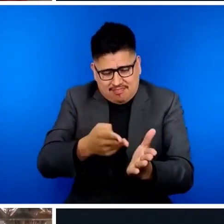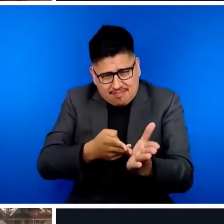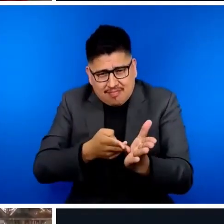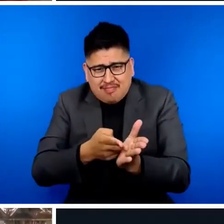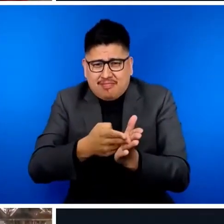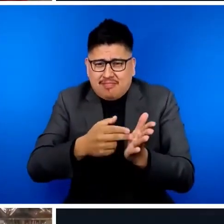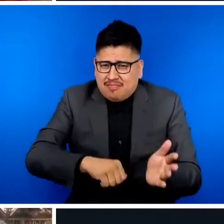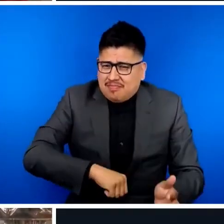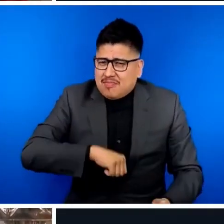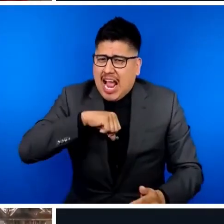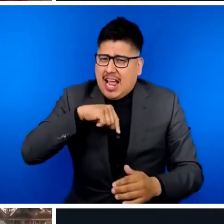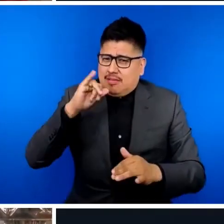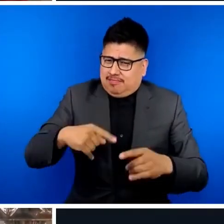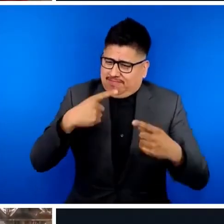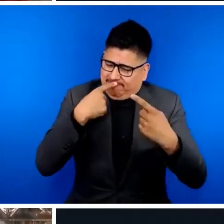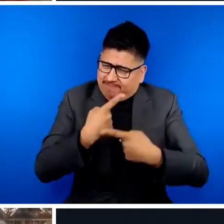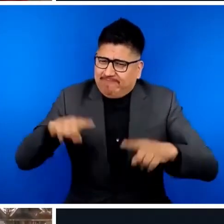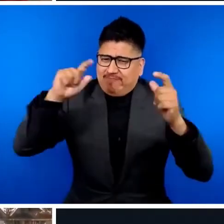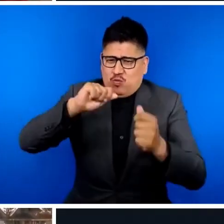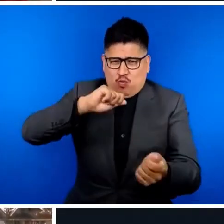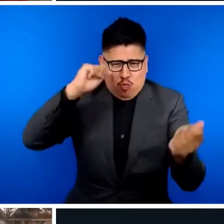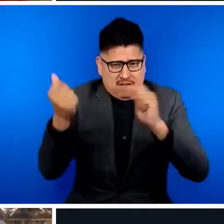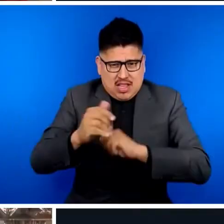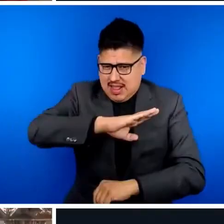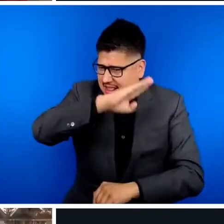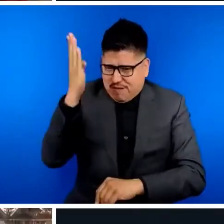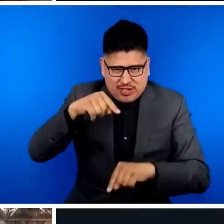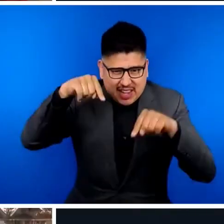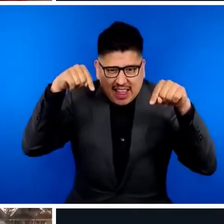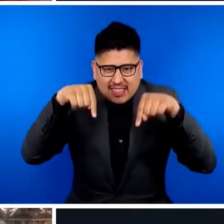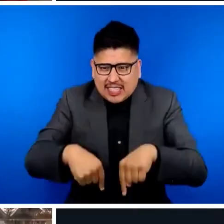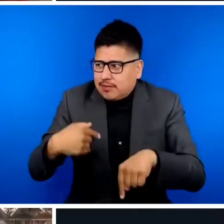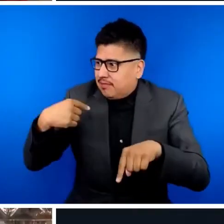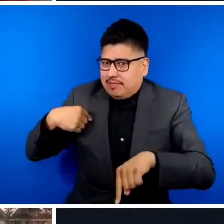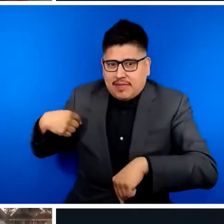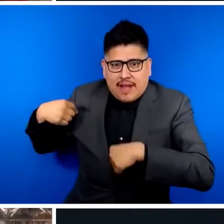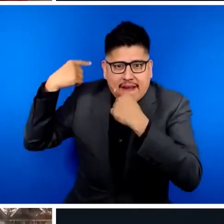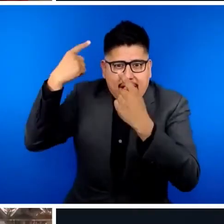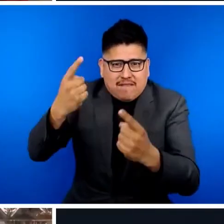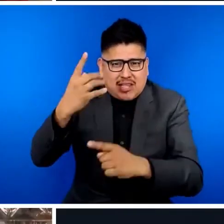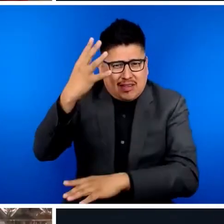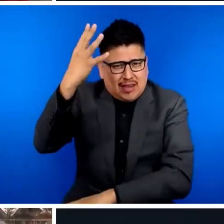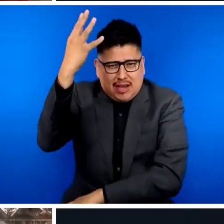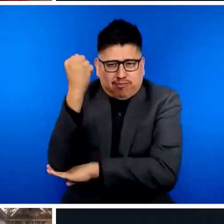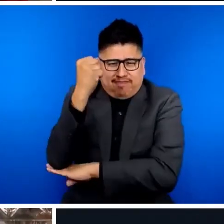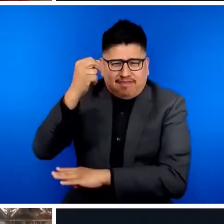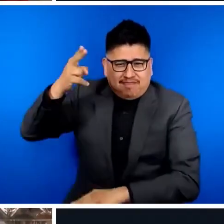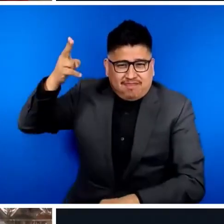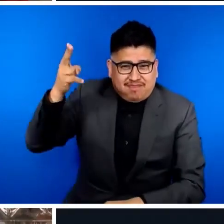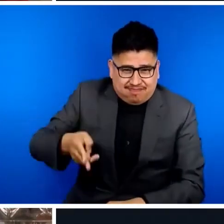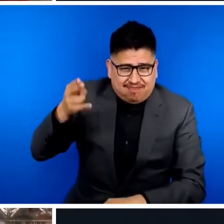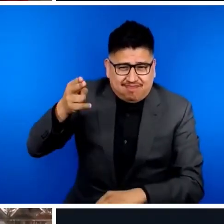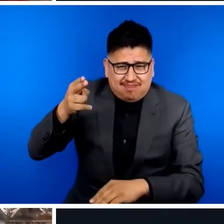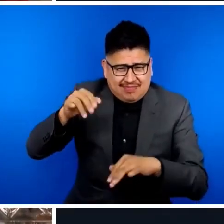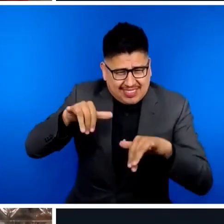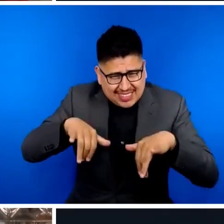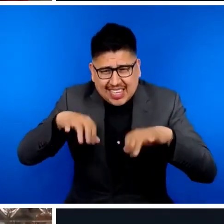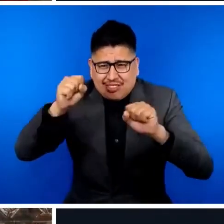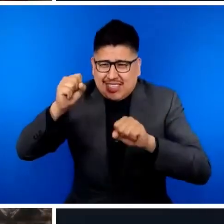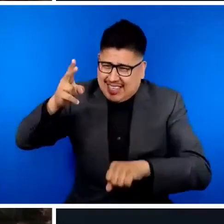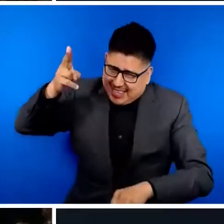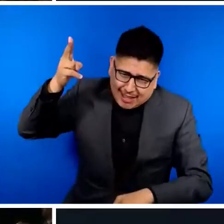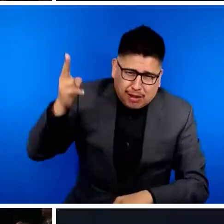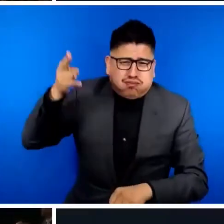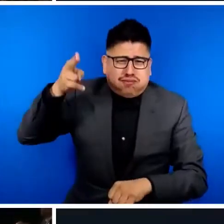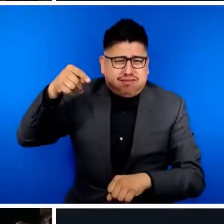seen before, and a turnaround for the ages. It is indeed a turnaround for the ages.